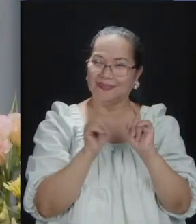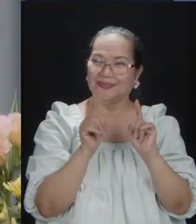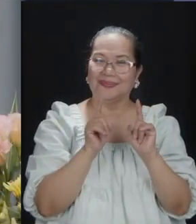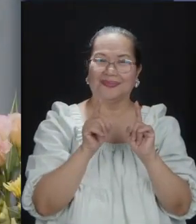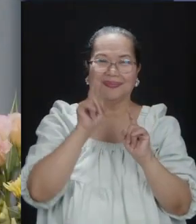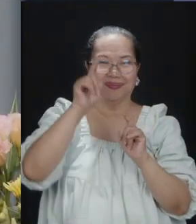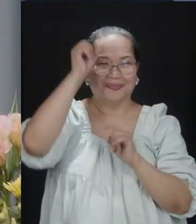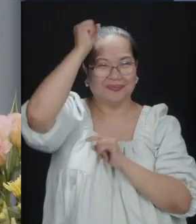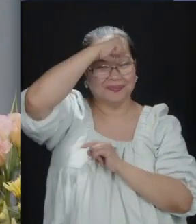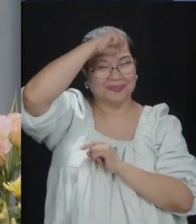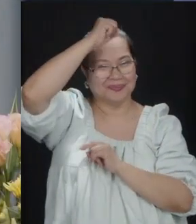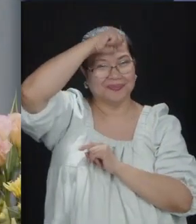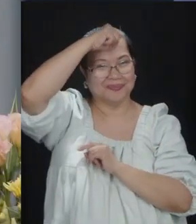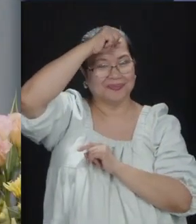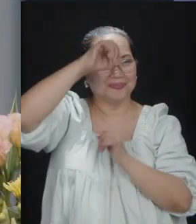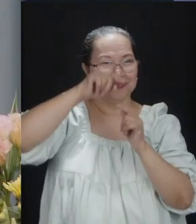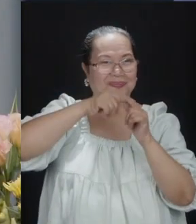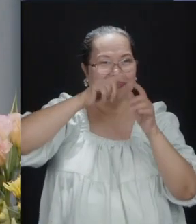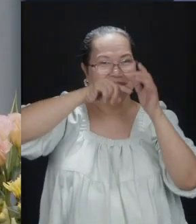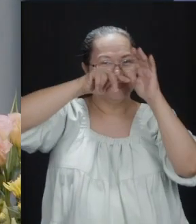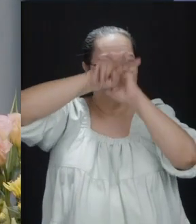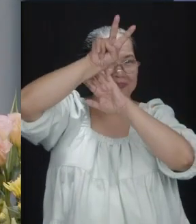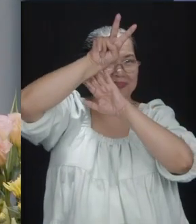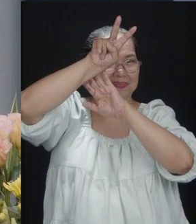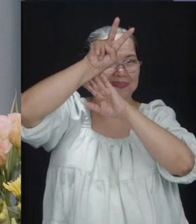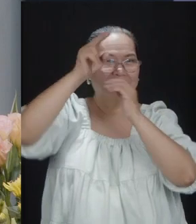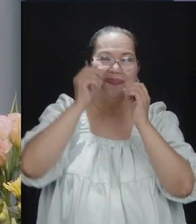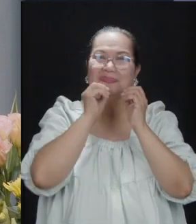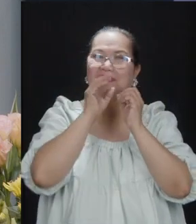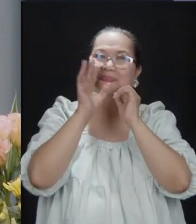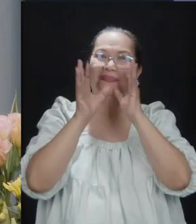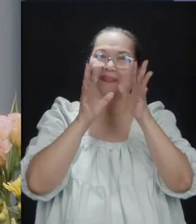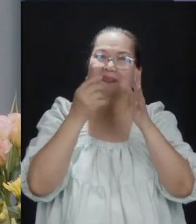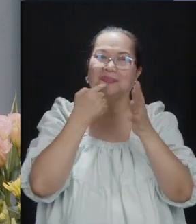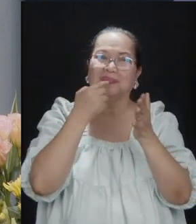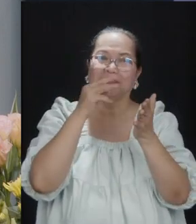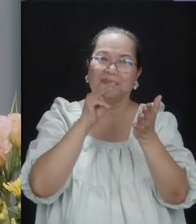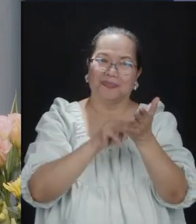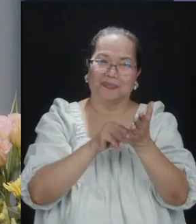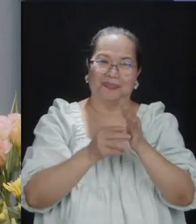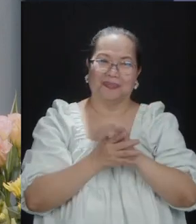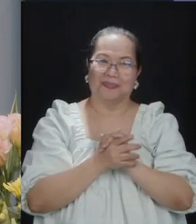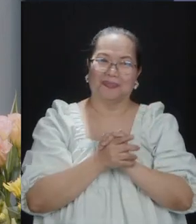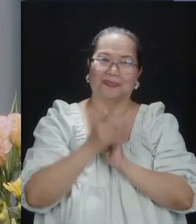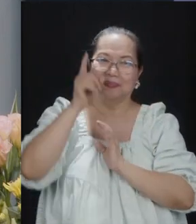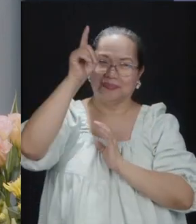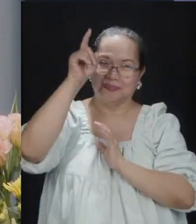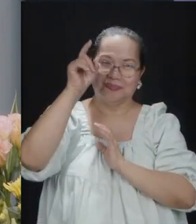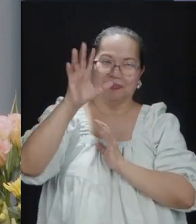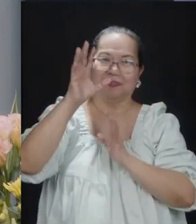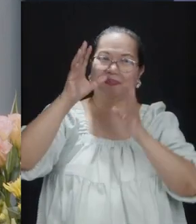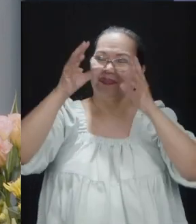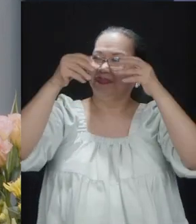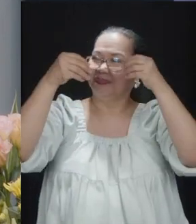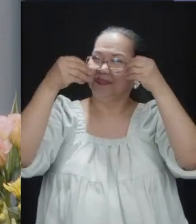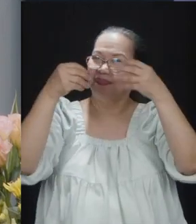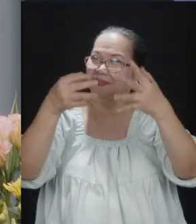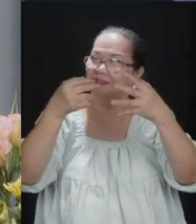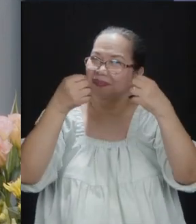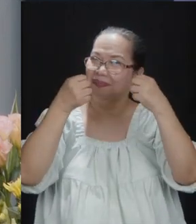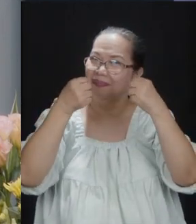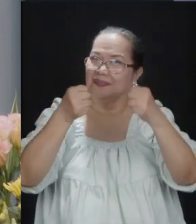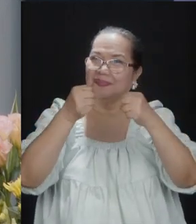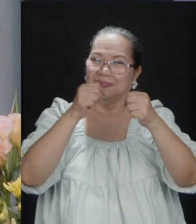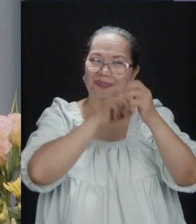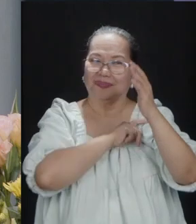scholars refer to as a prophetic utterance, she mentioned God giving strength to his